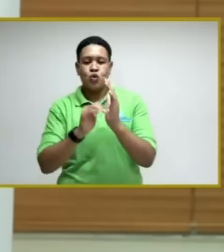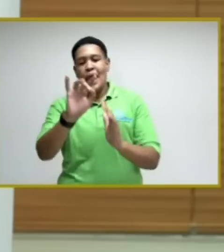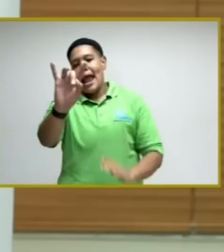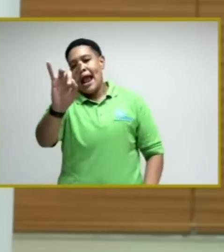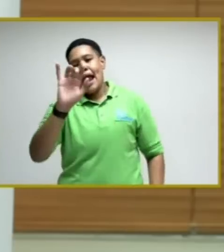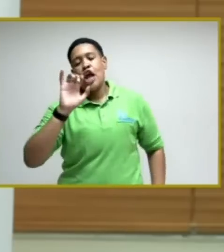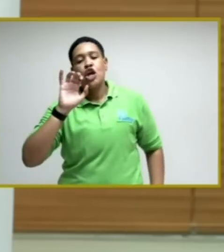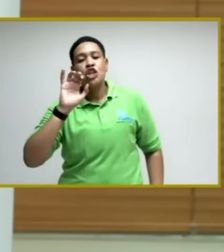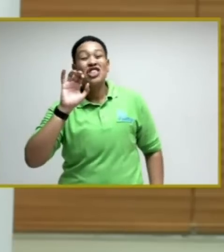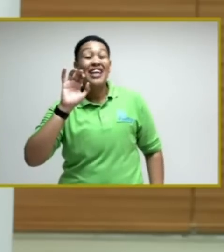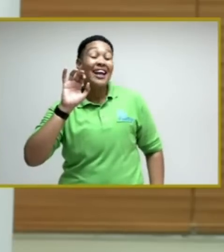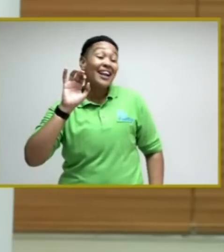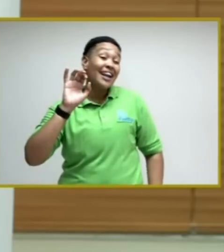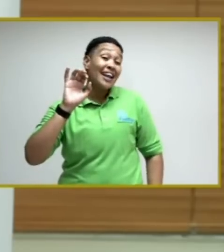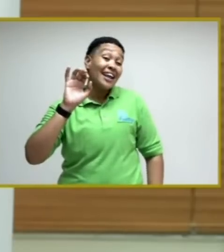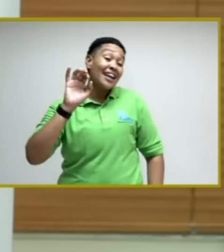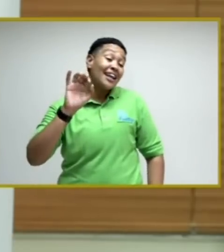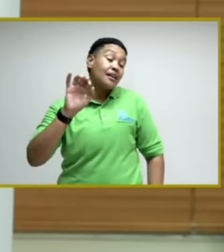612,809